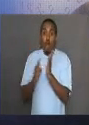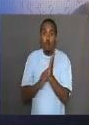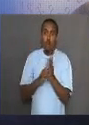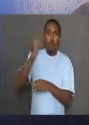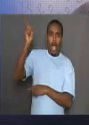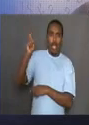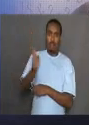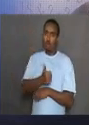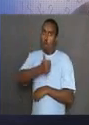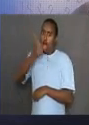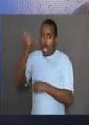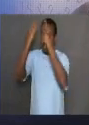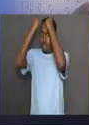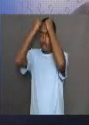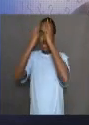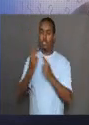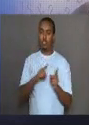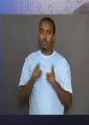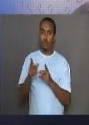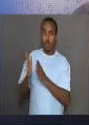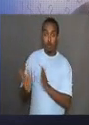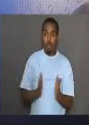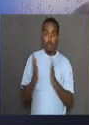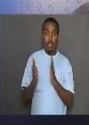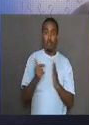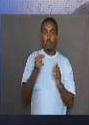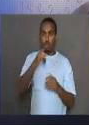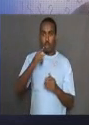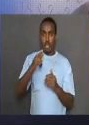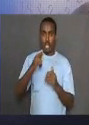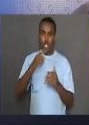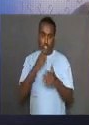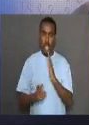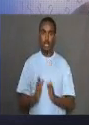warning for the other ibex to be prepared for a charge.